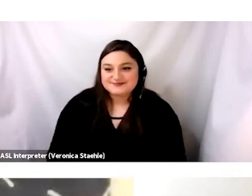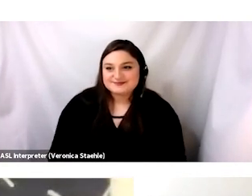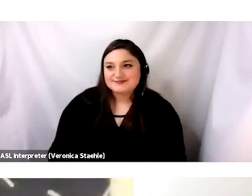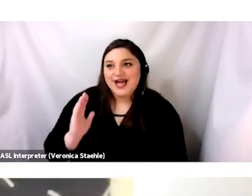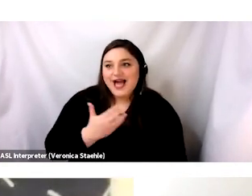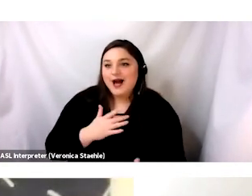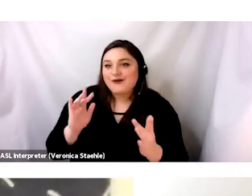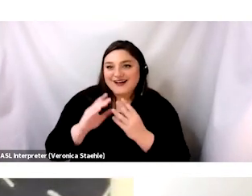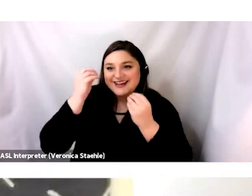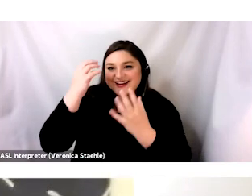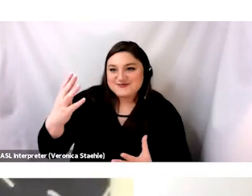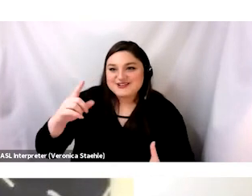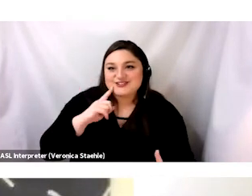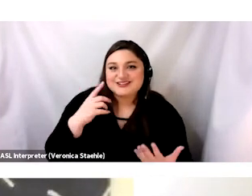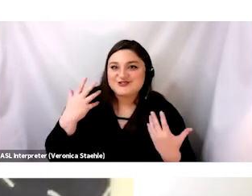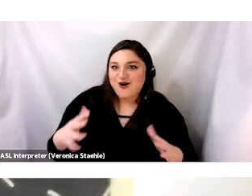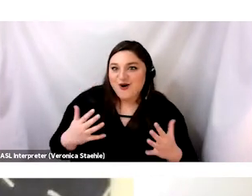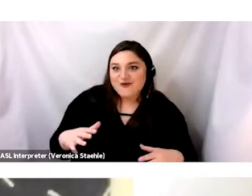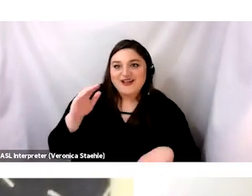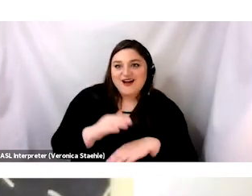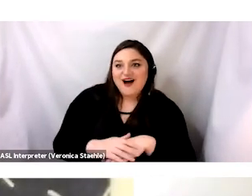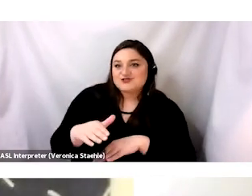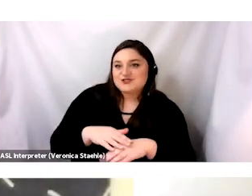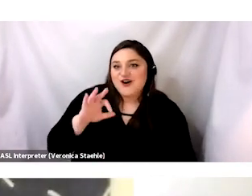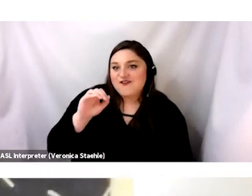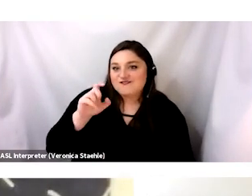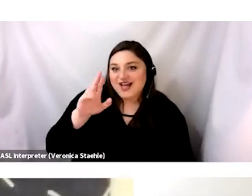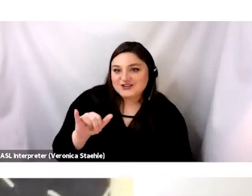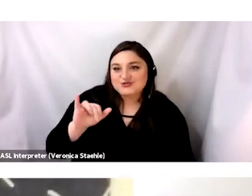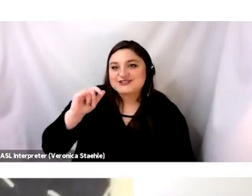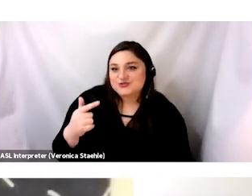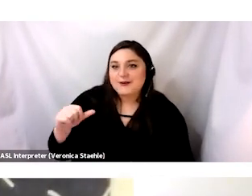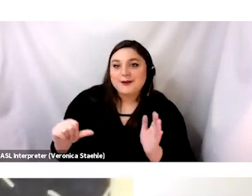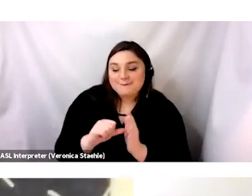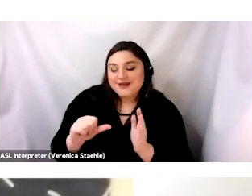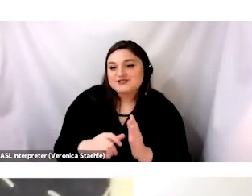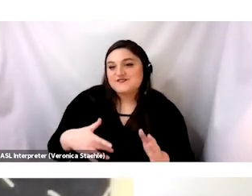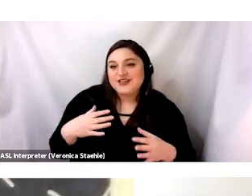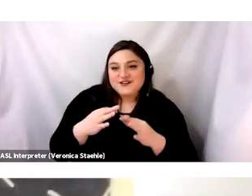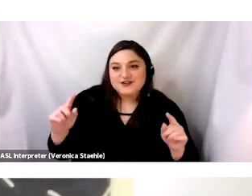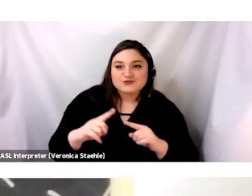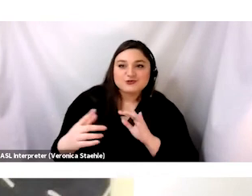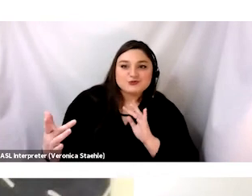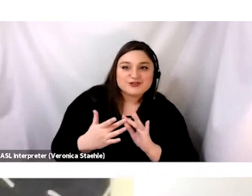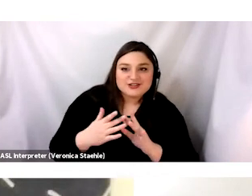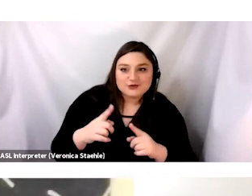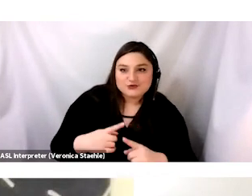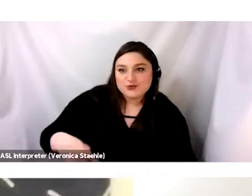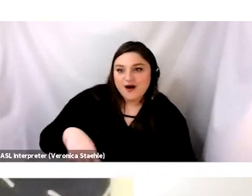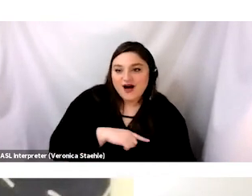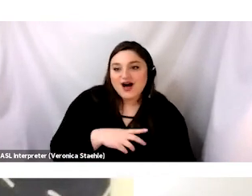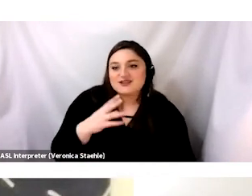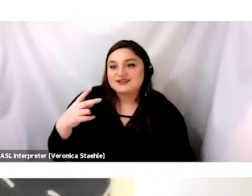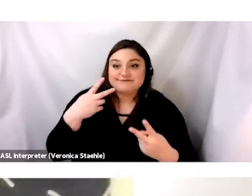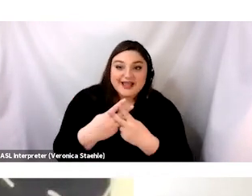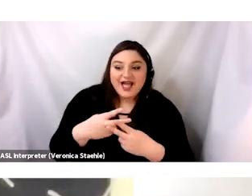contact information is all over the Soul Factory's Instagram and page. So feel free to reach out for us and tag